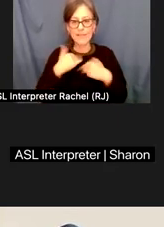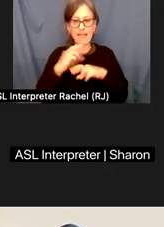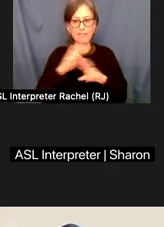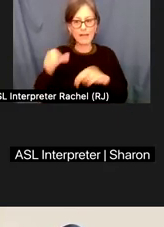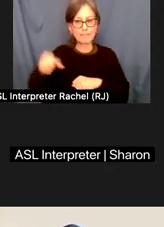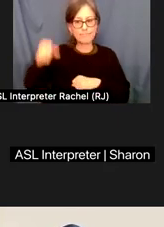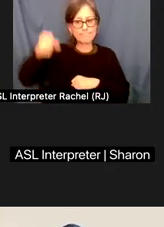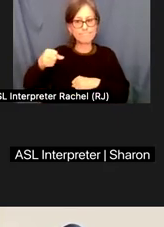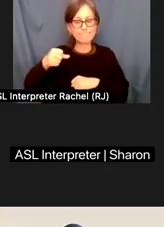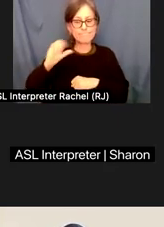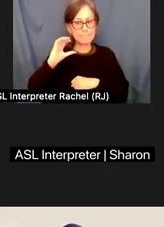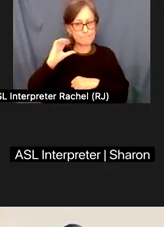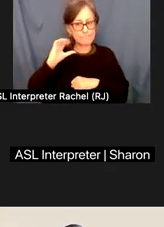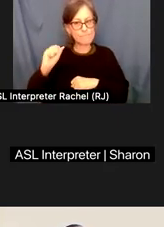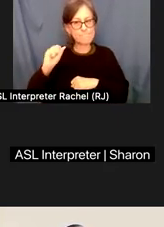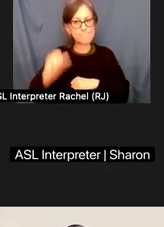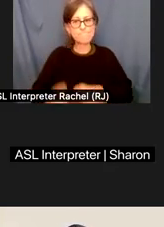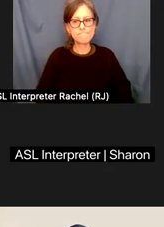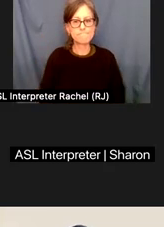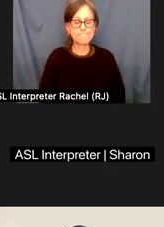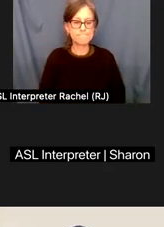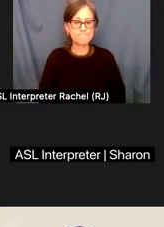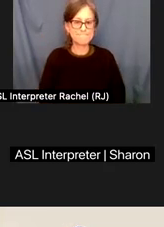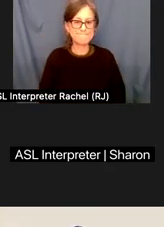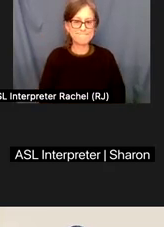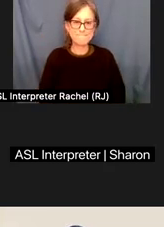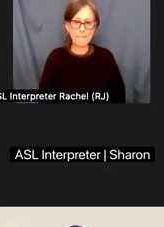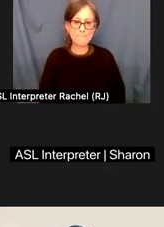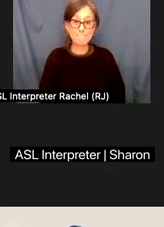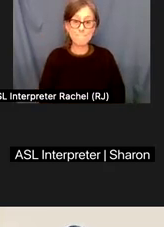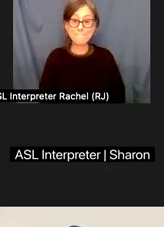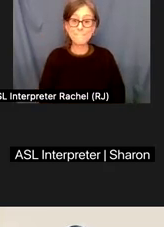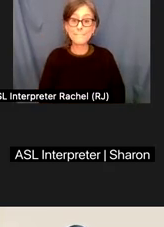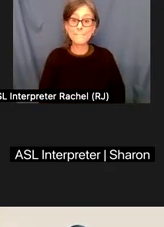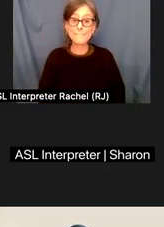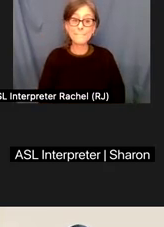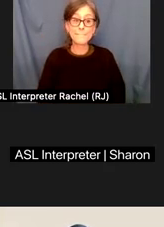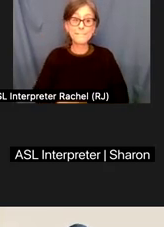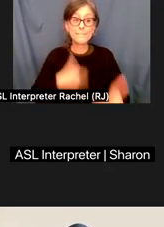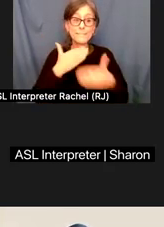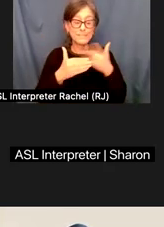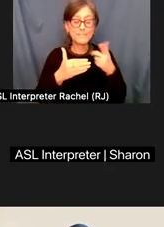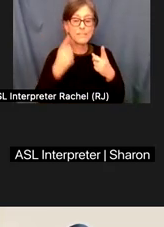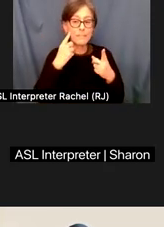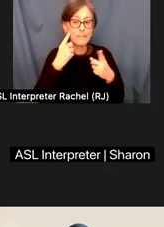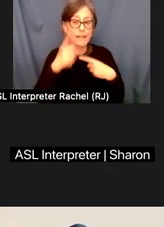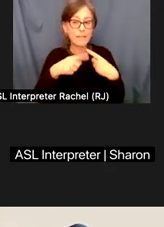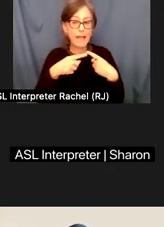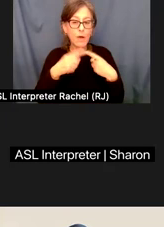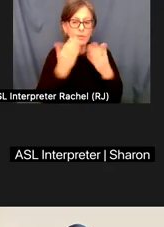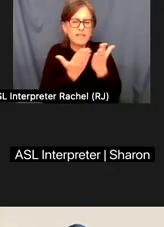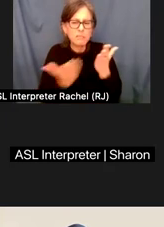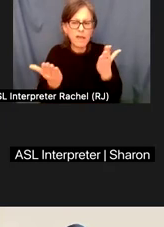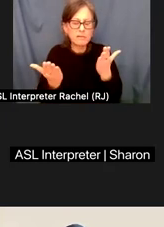to go and you're ready to move forward. All right. Next, think about, the supplies that you're going